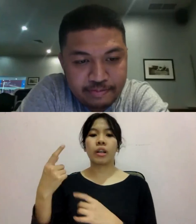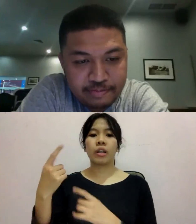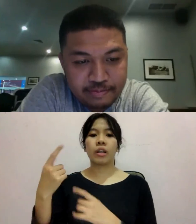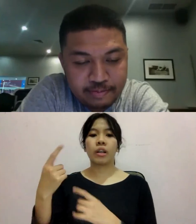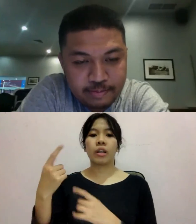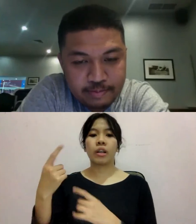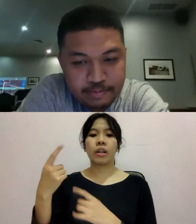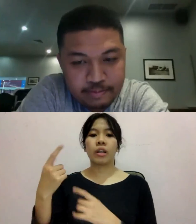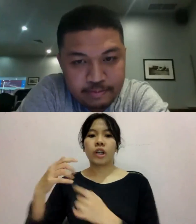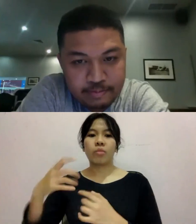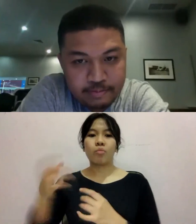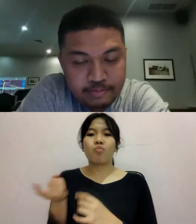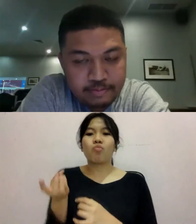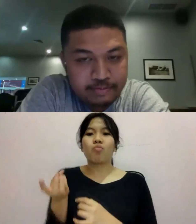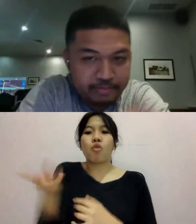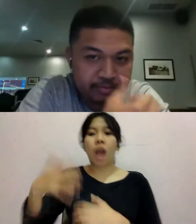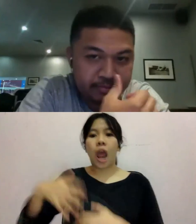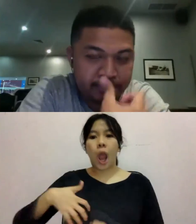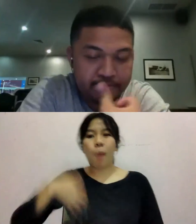emotionally unavailable. And